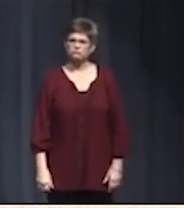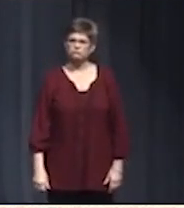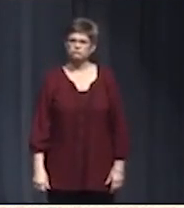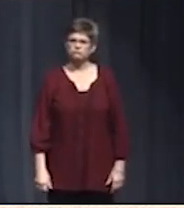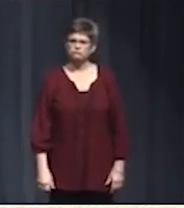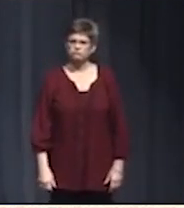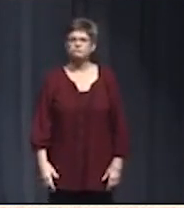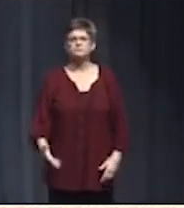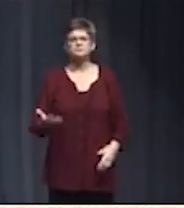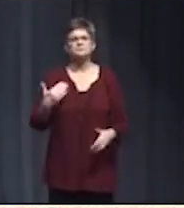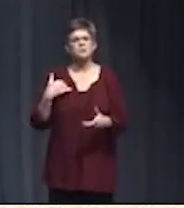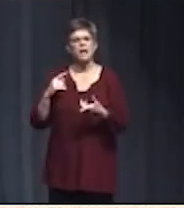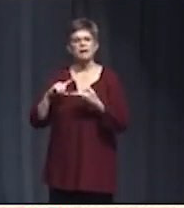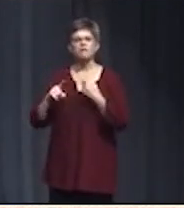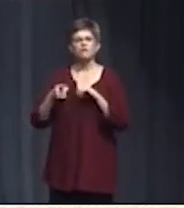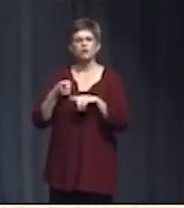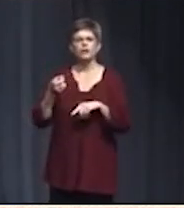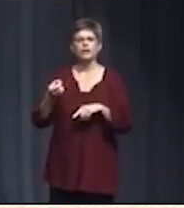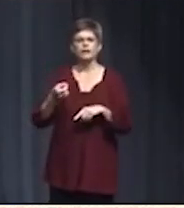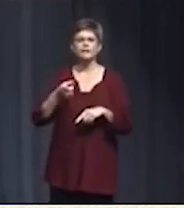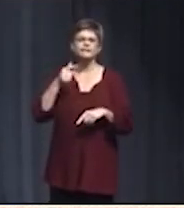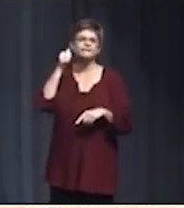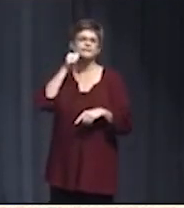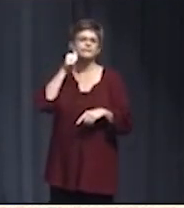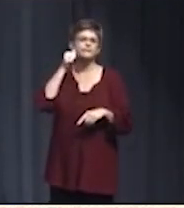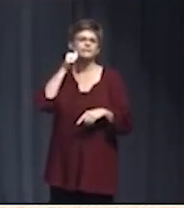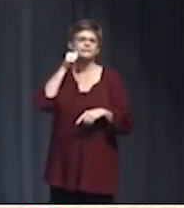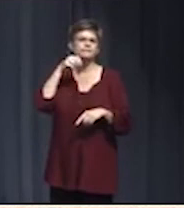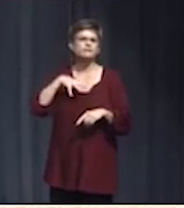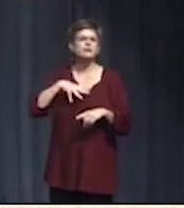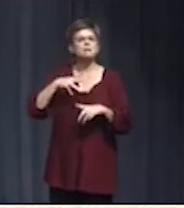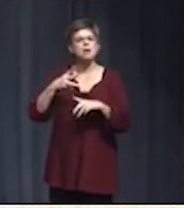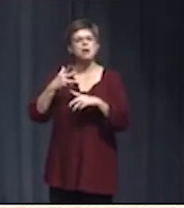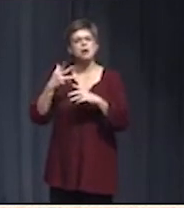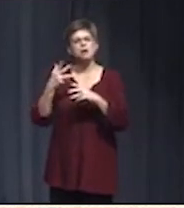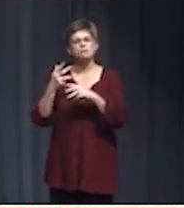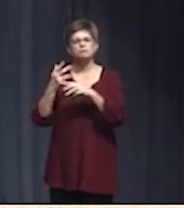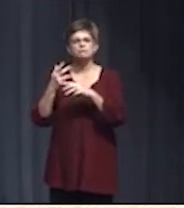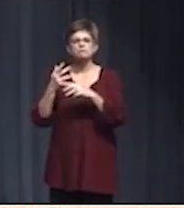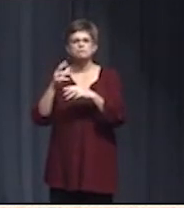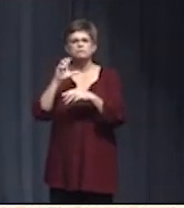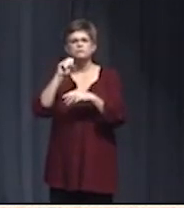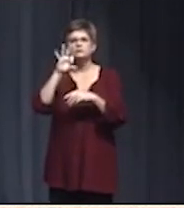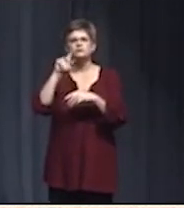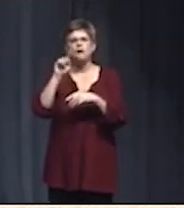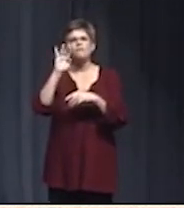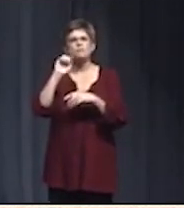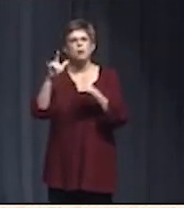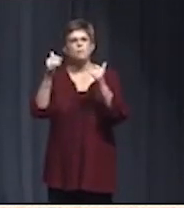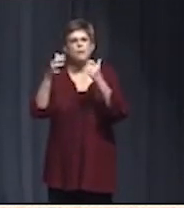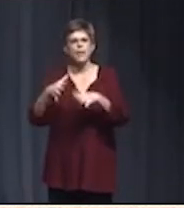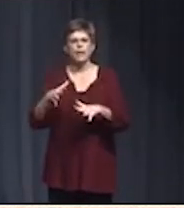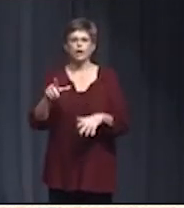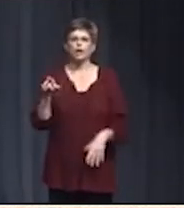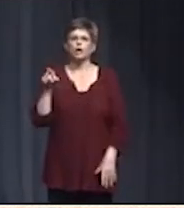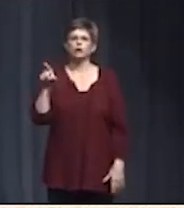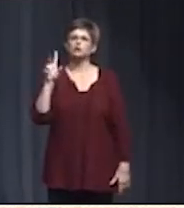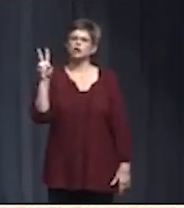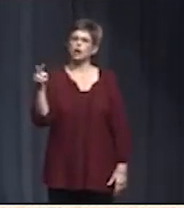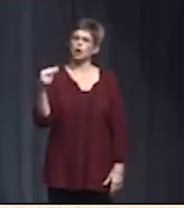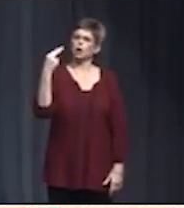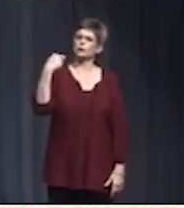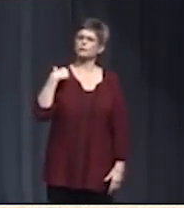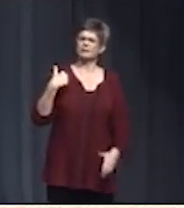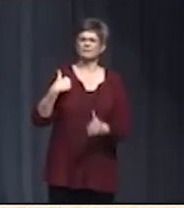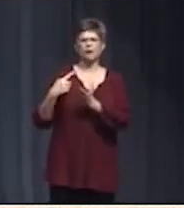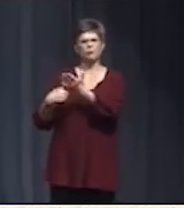We had a friend who had been a female softball player in college. Played on the team. And she looked at me, and we were talking about it, and